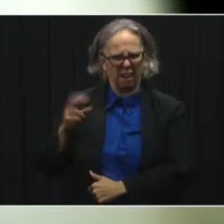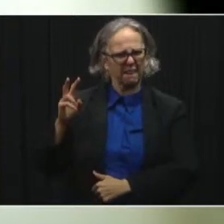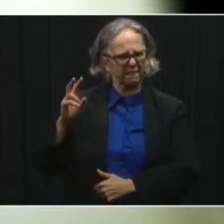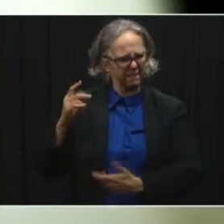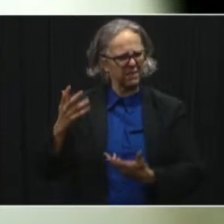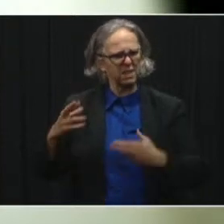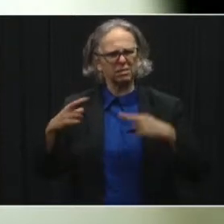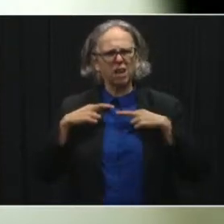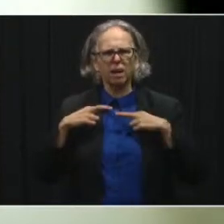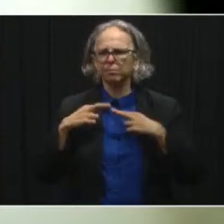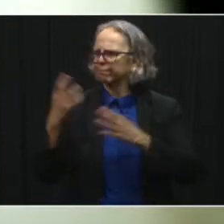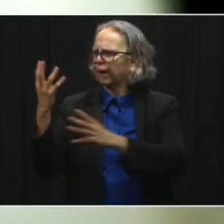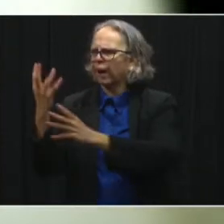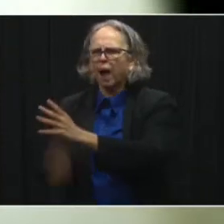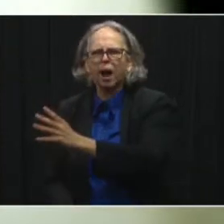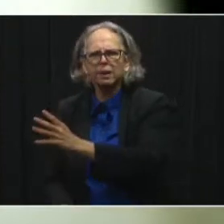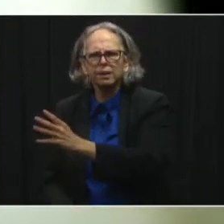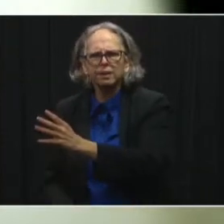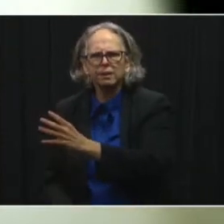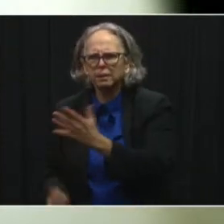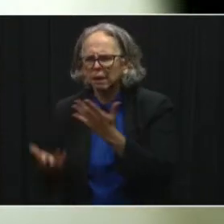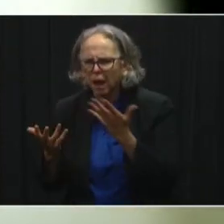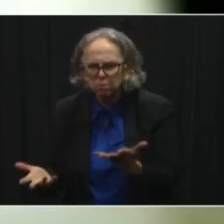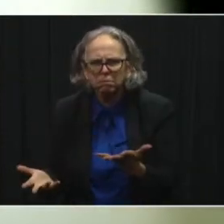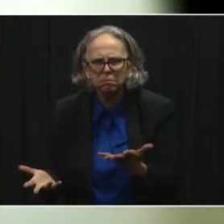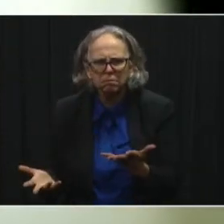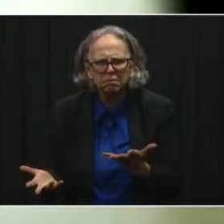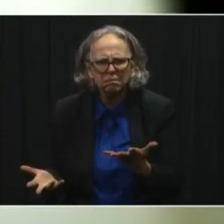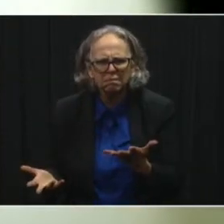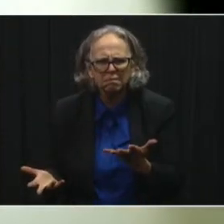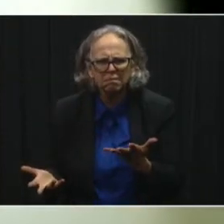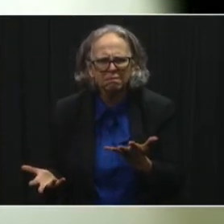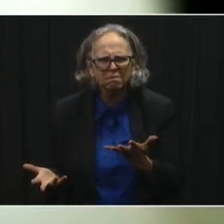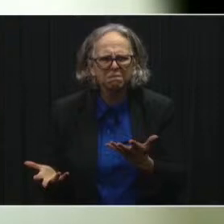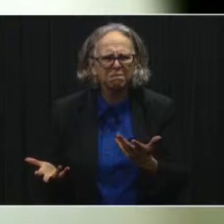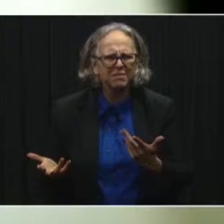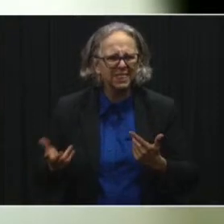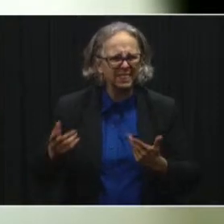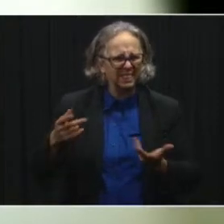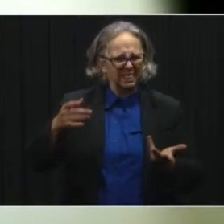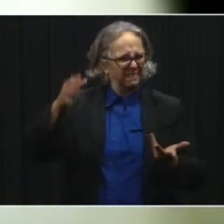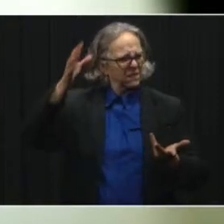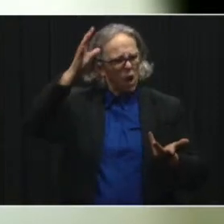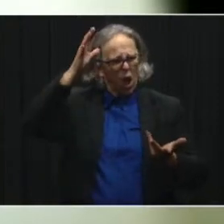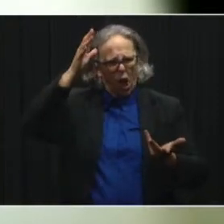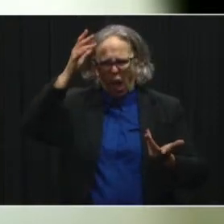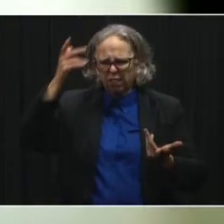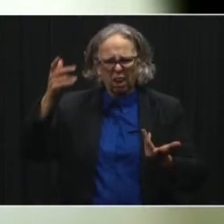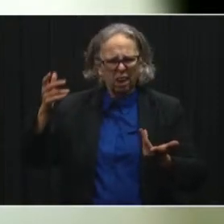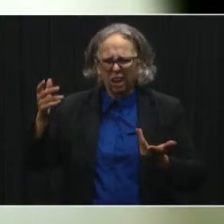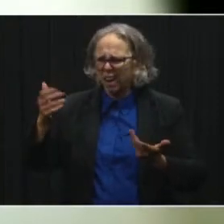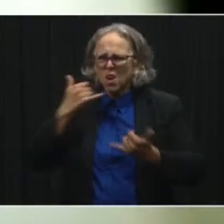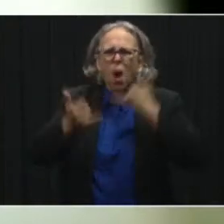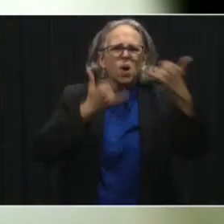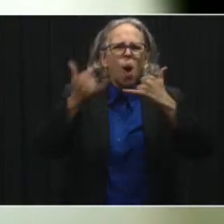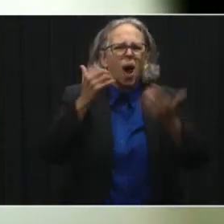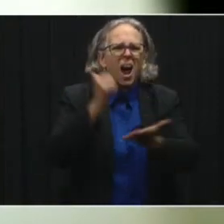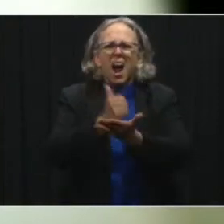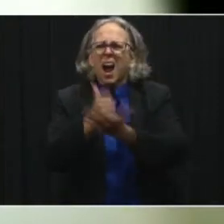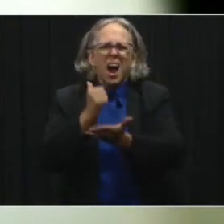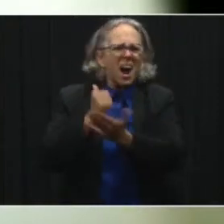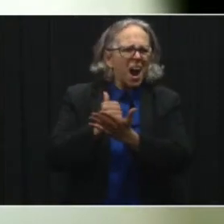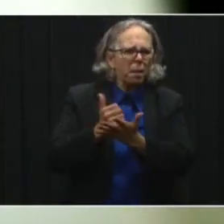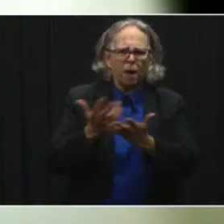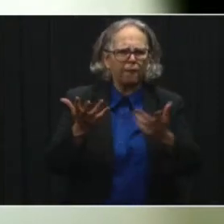multiple places desperately trying to find a bed for his son that night, but no one could accommodate him. All I could do at that